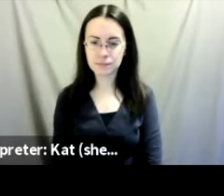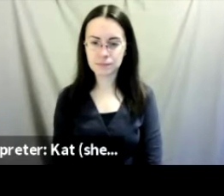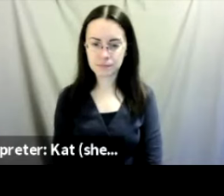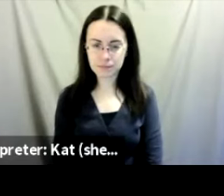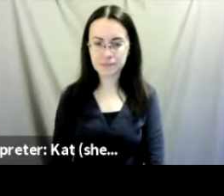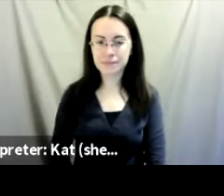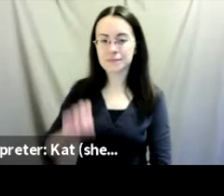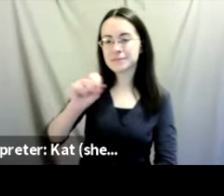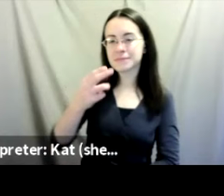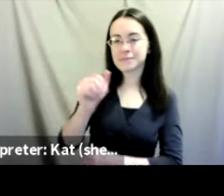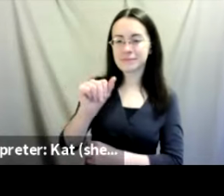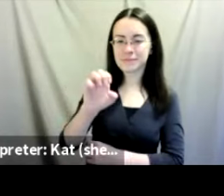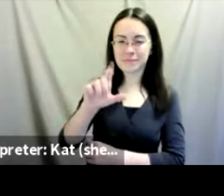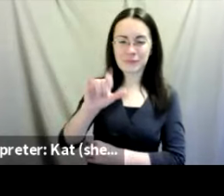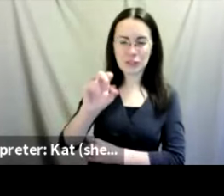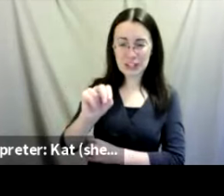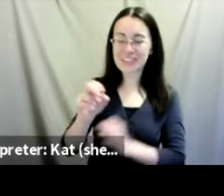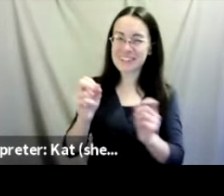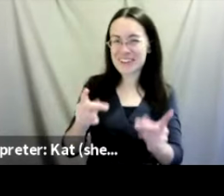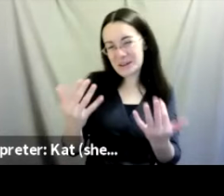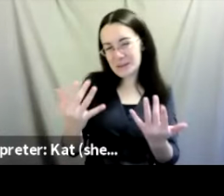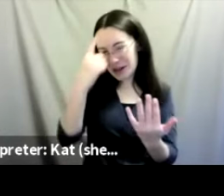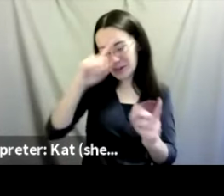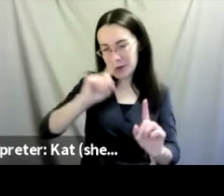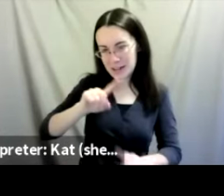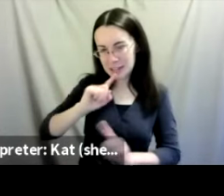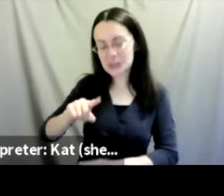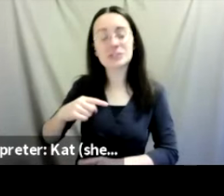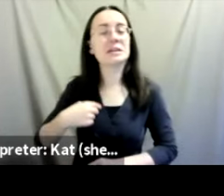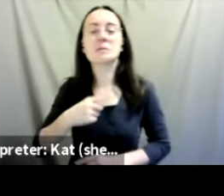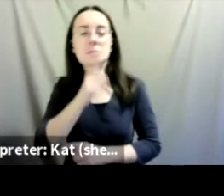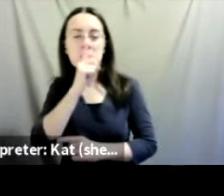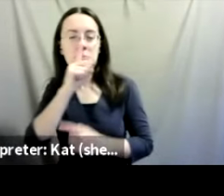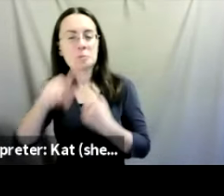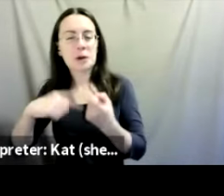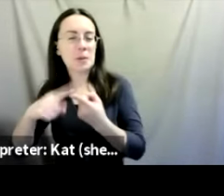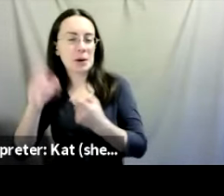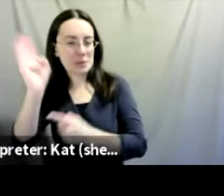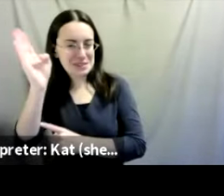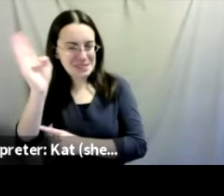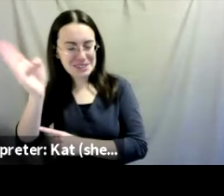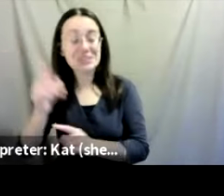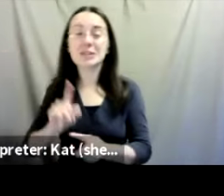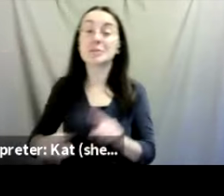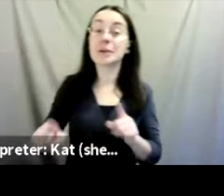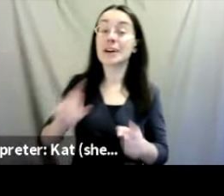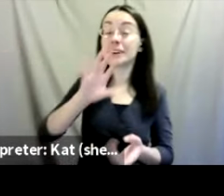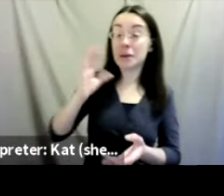While we're waiting for answers, I can't say really anything about the presentation, but just the experience as a